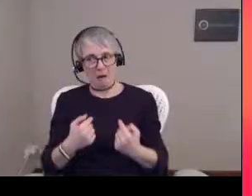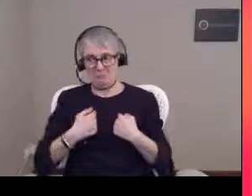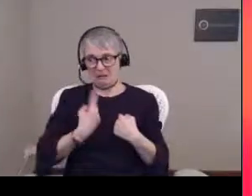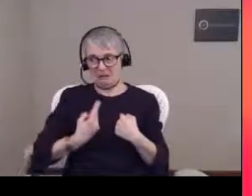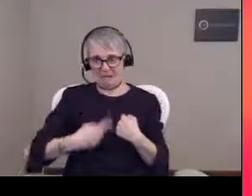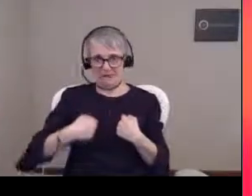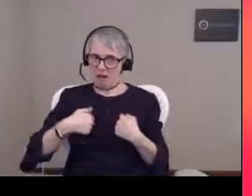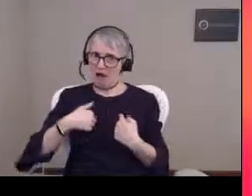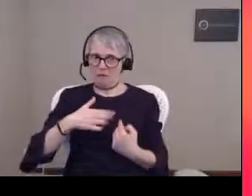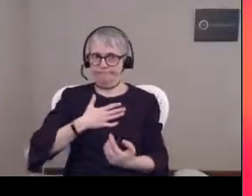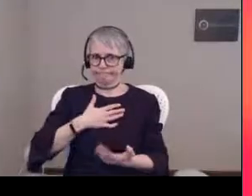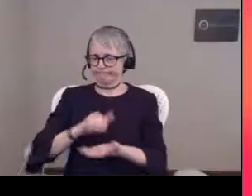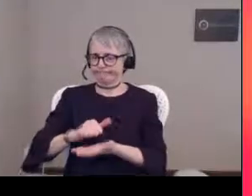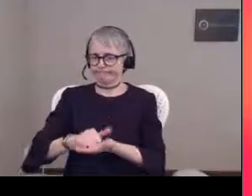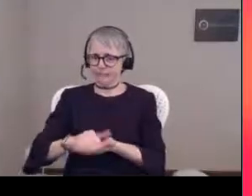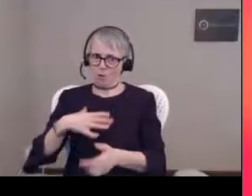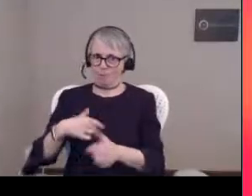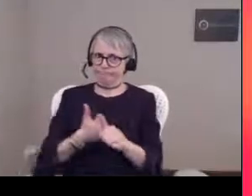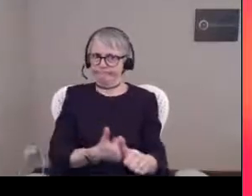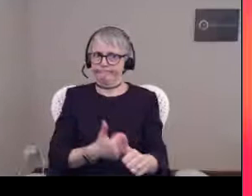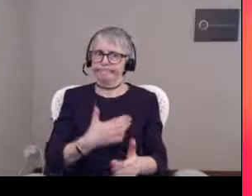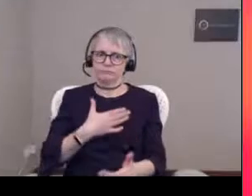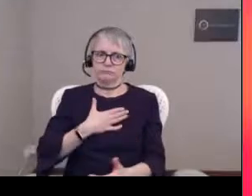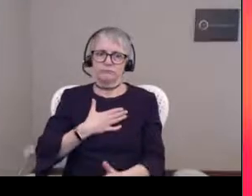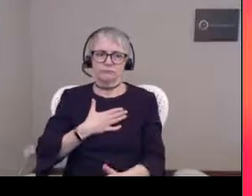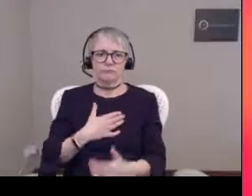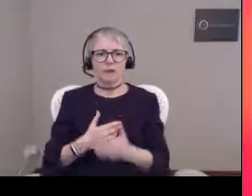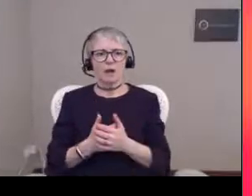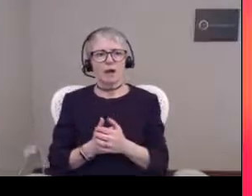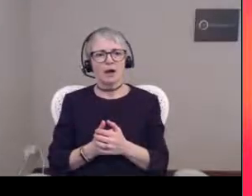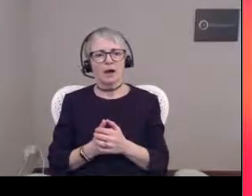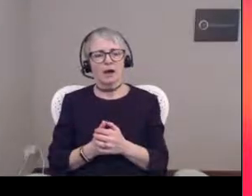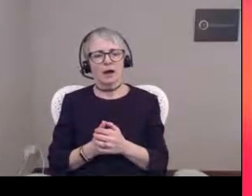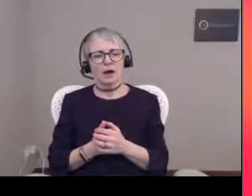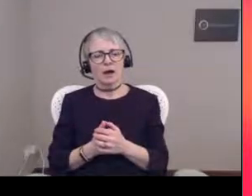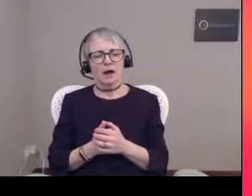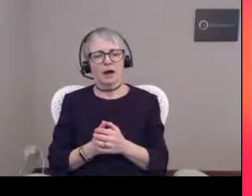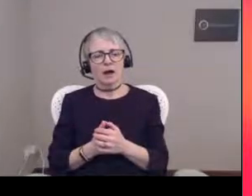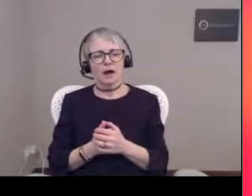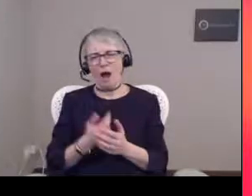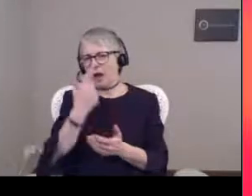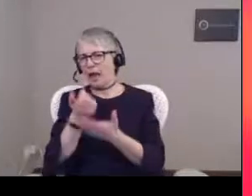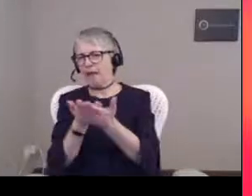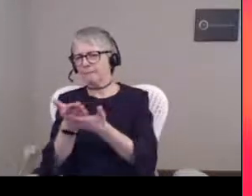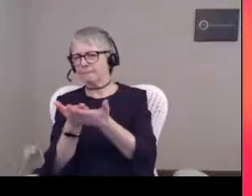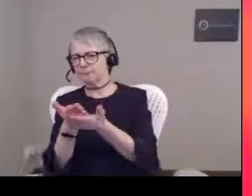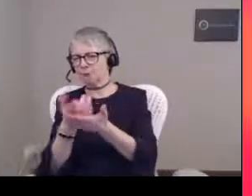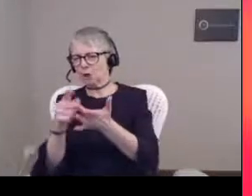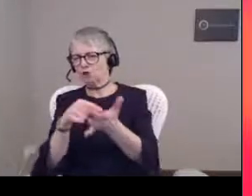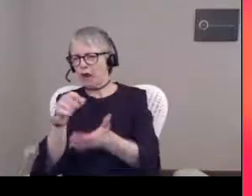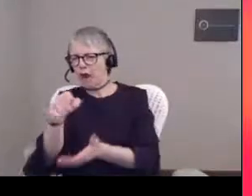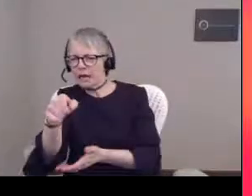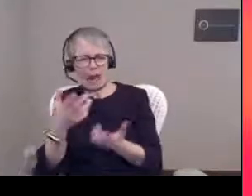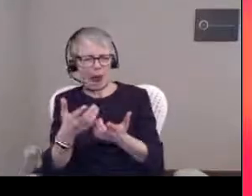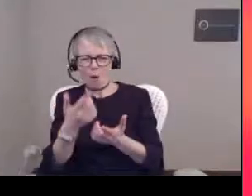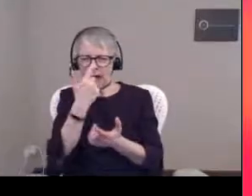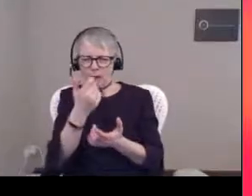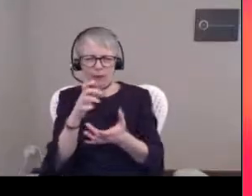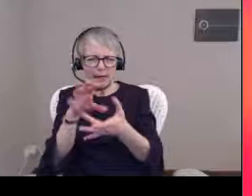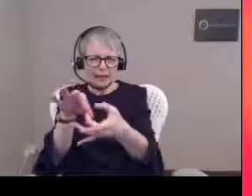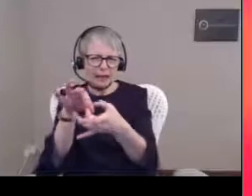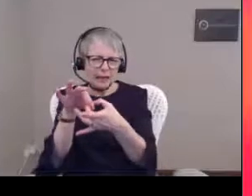happy, and I'll have a chat with Jane as well to see how that can kind of feed into Even Break, potentially for